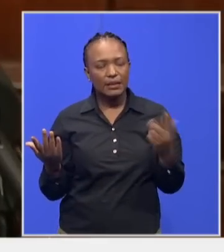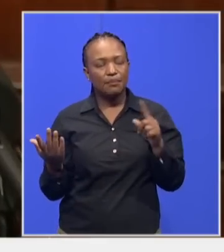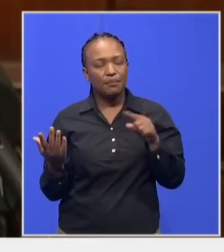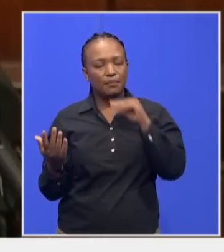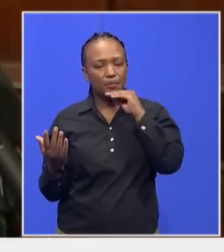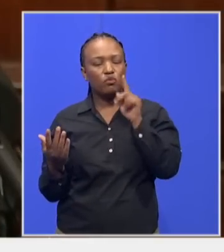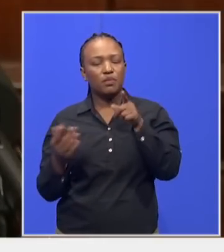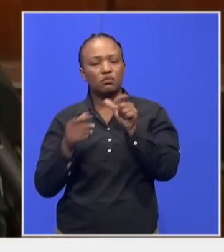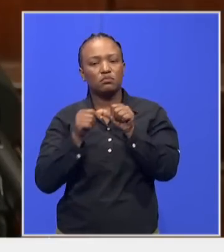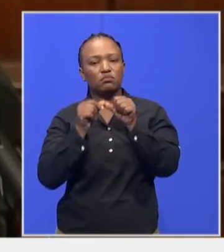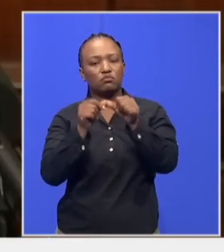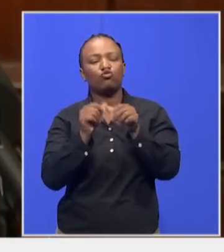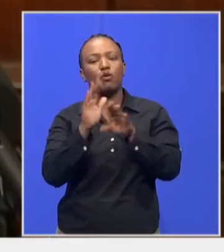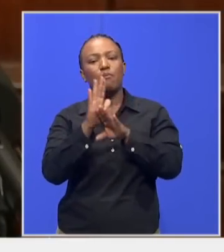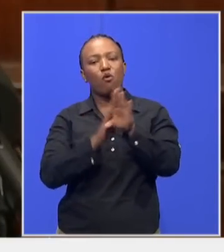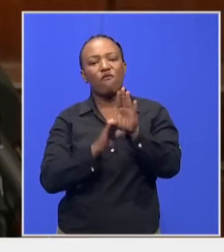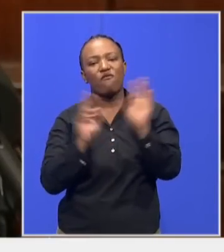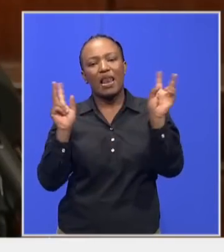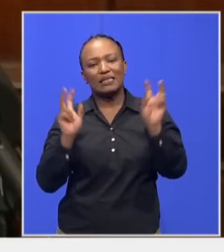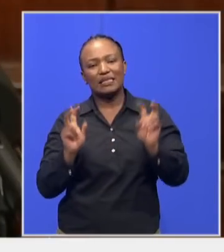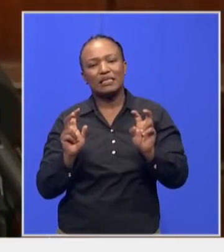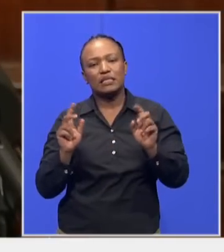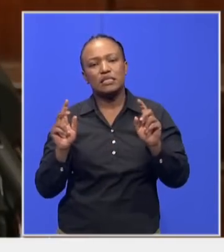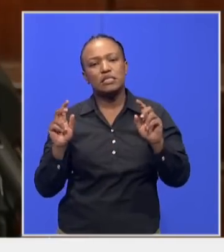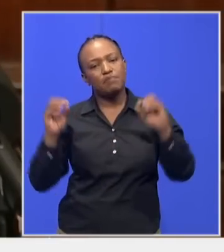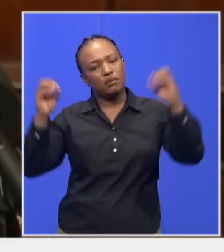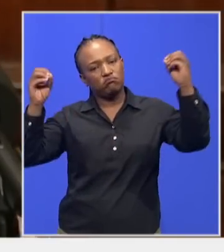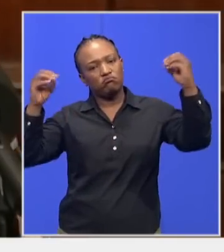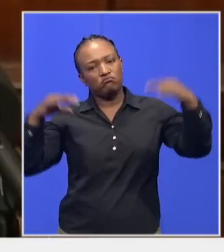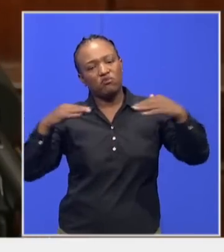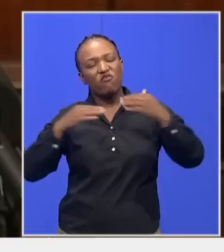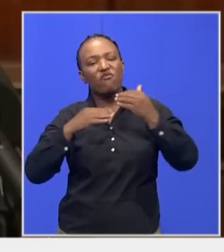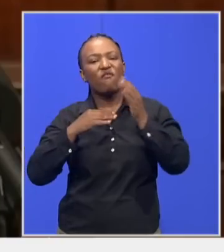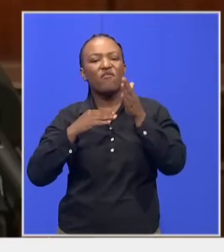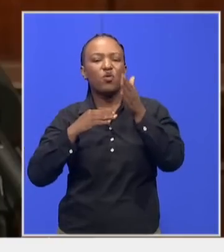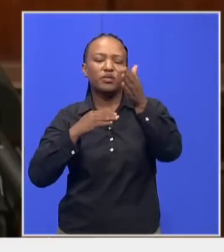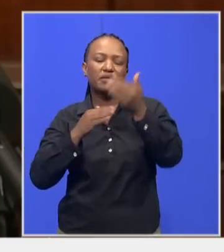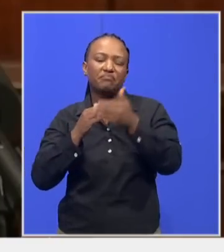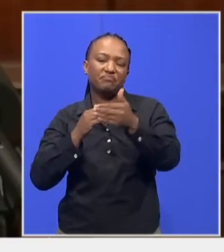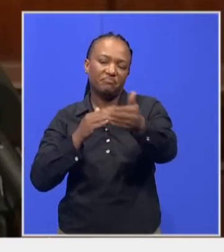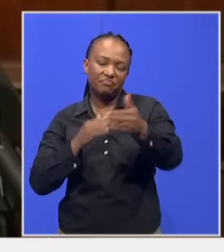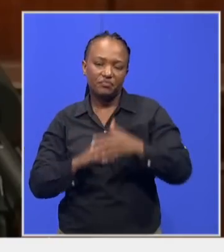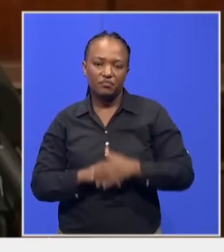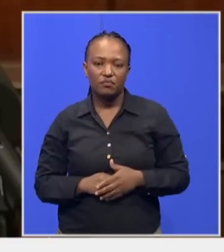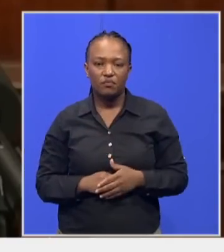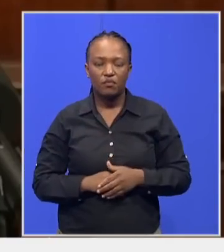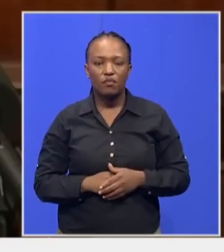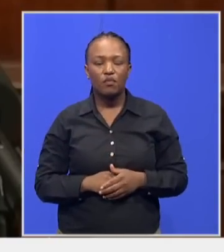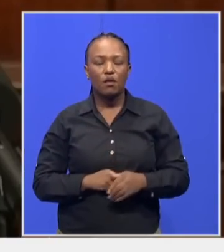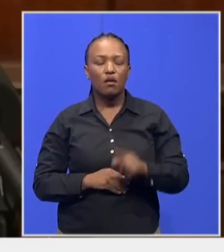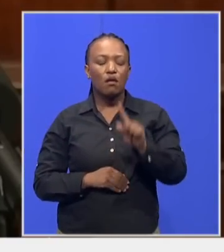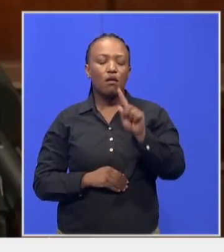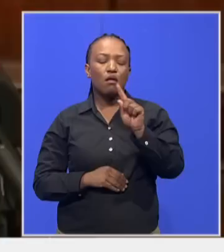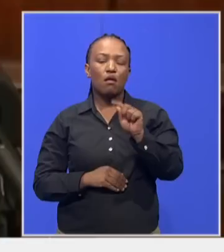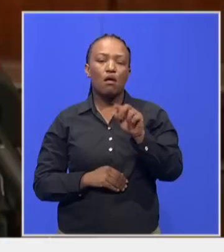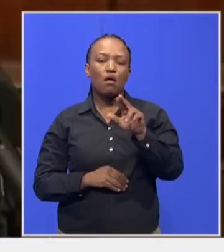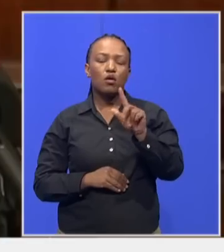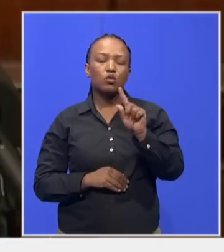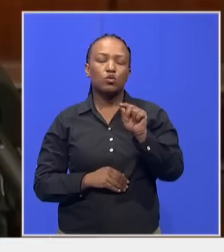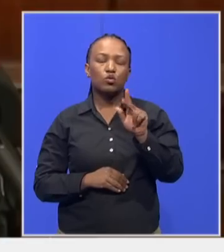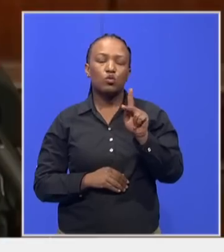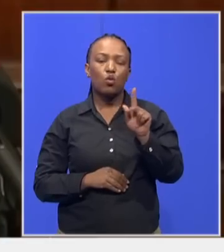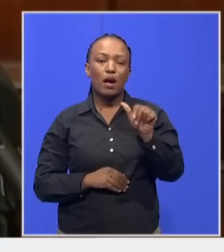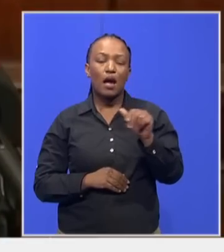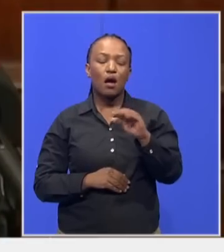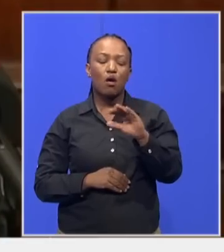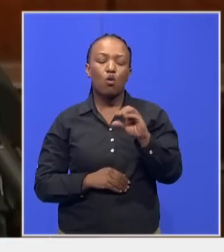improving generation capacity going into the future. Again, Tutuga is supplied by cost plus mine. Quality of coal has